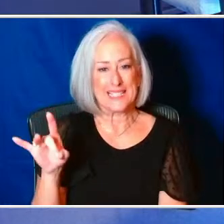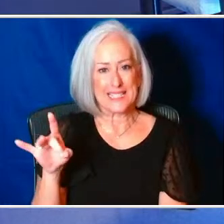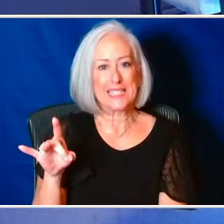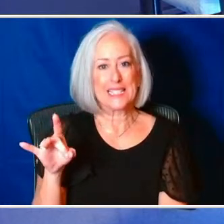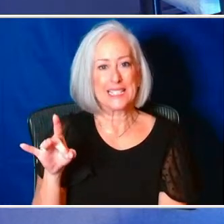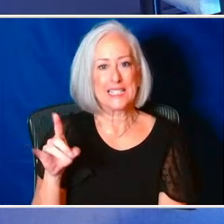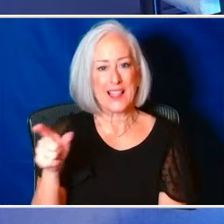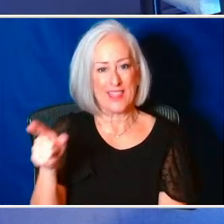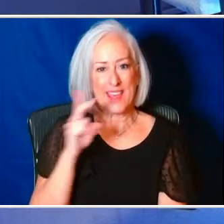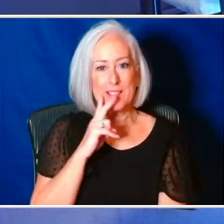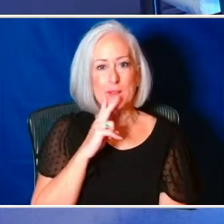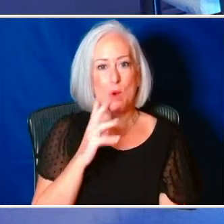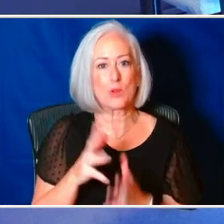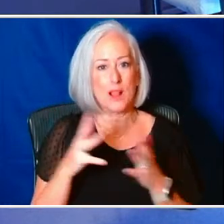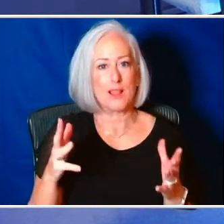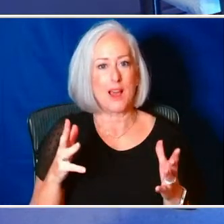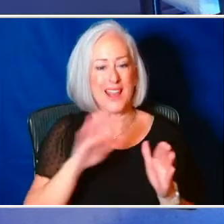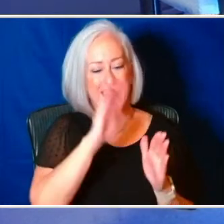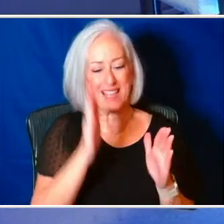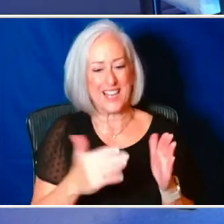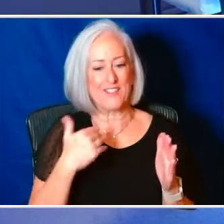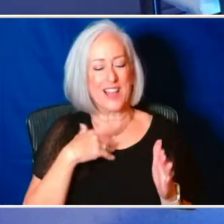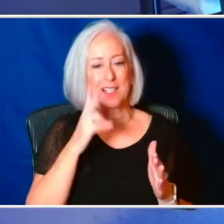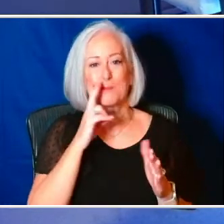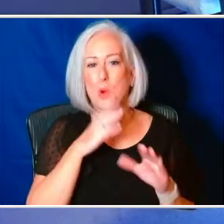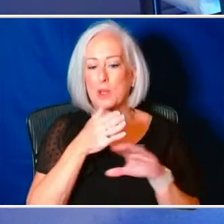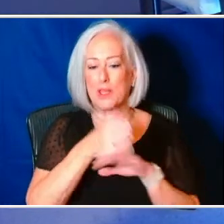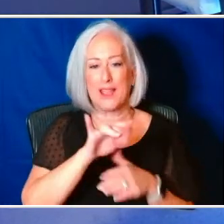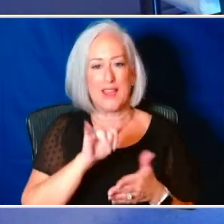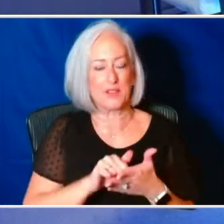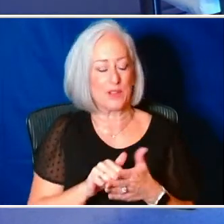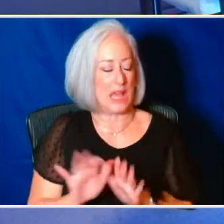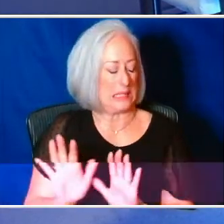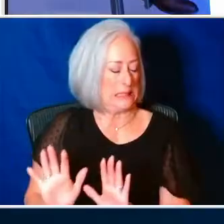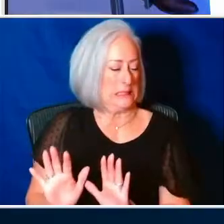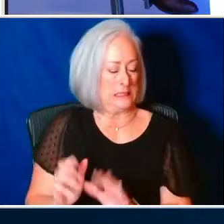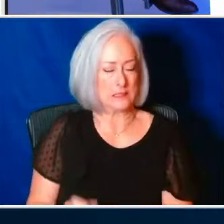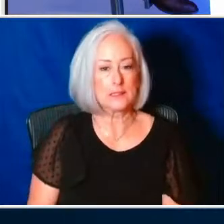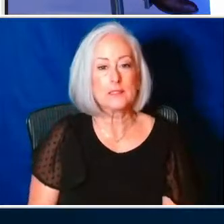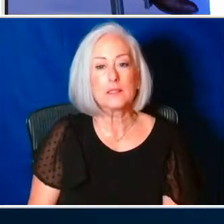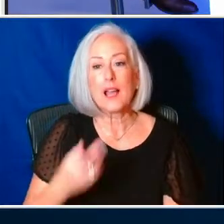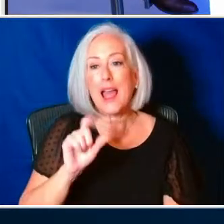never had smoking in my house thereafter. It was not something we liked. Heather, are you a smoker?